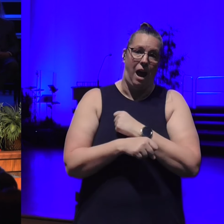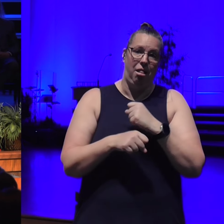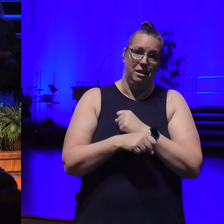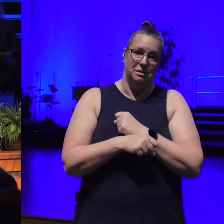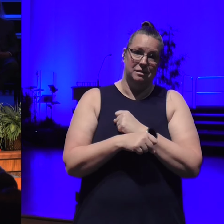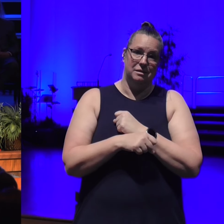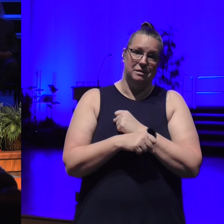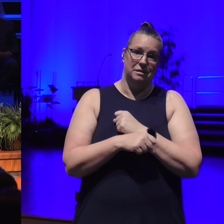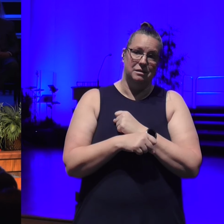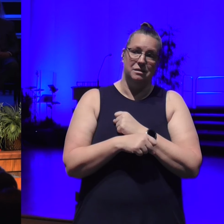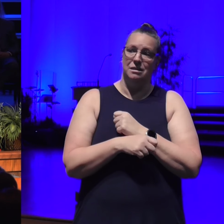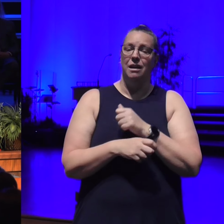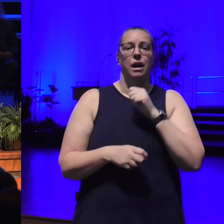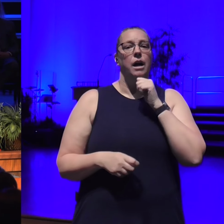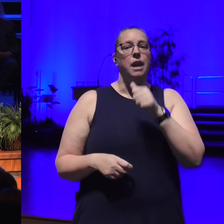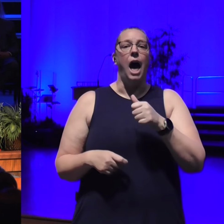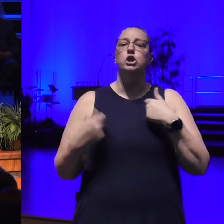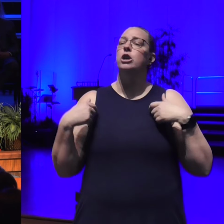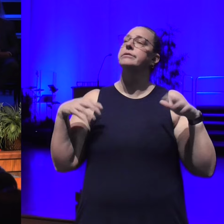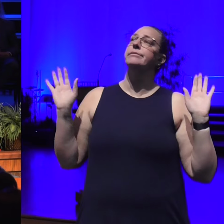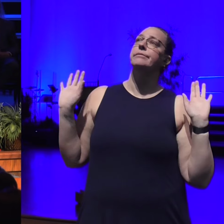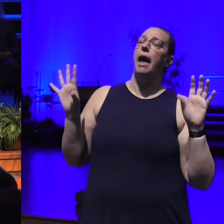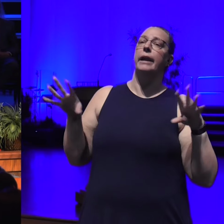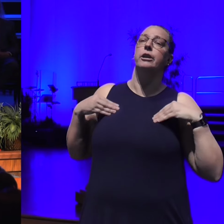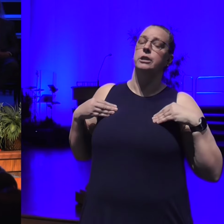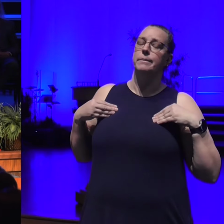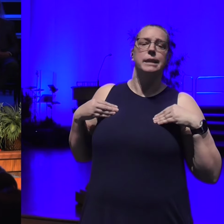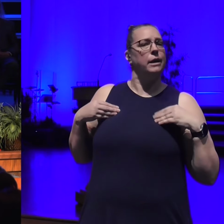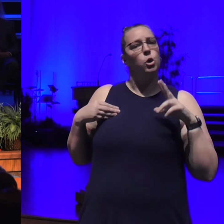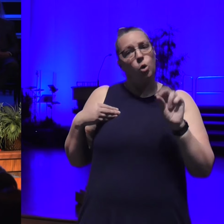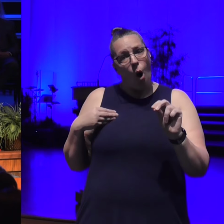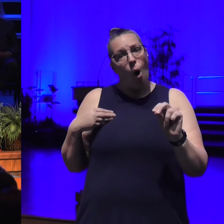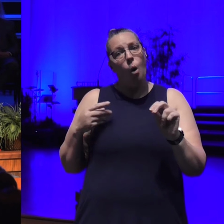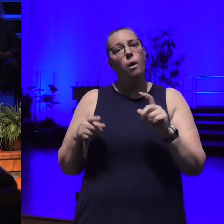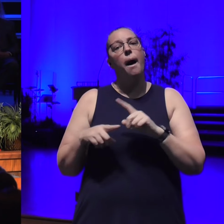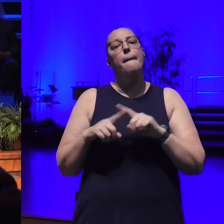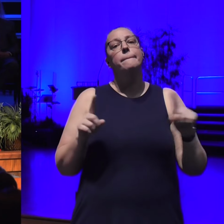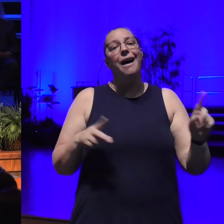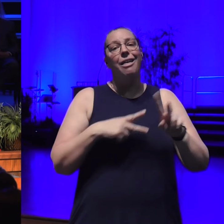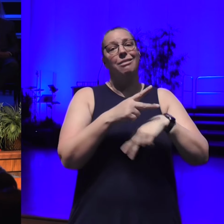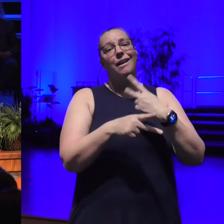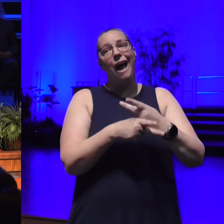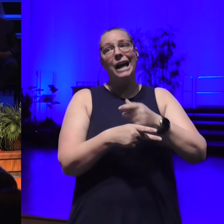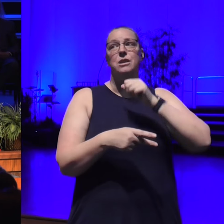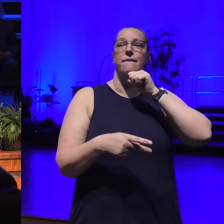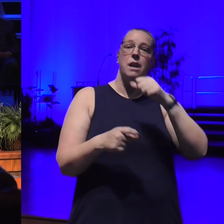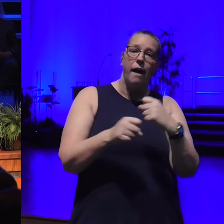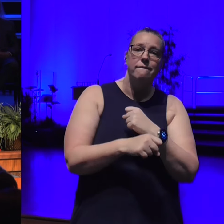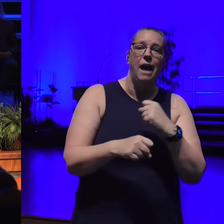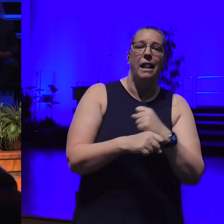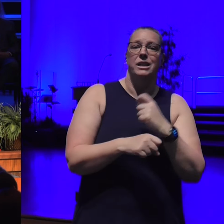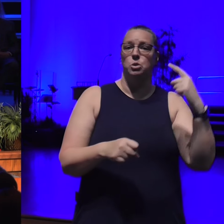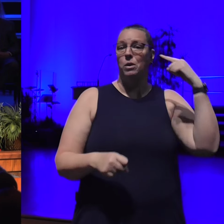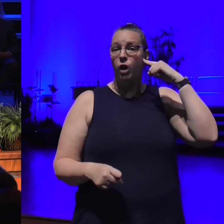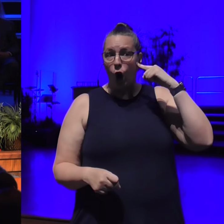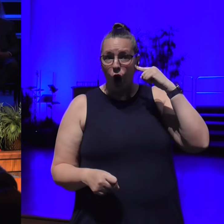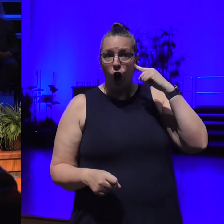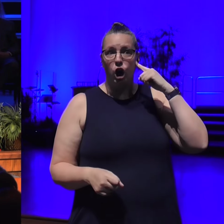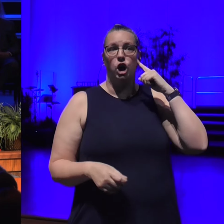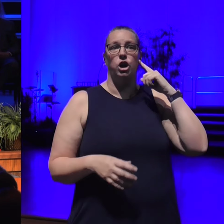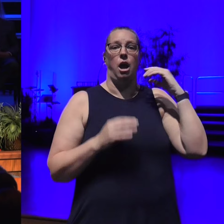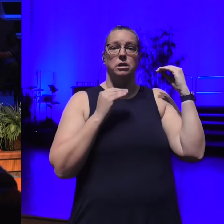advocating for just roll over and take it. He was advocating for the kind of nonviolence that we have heard over the years